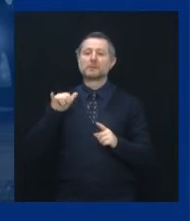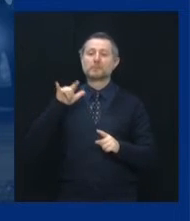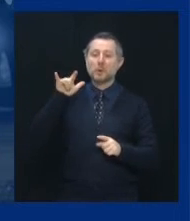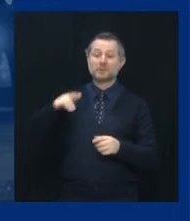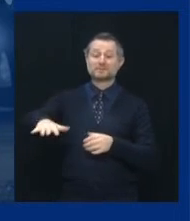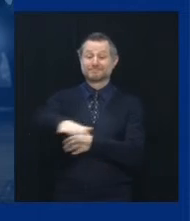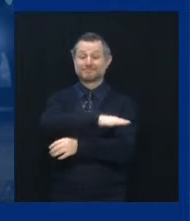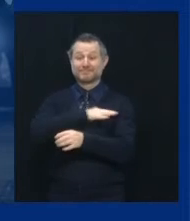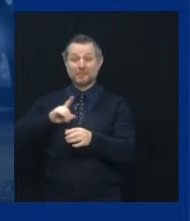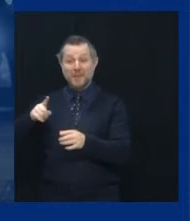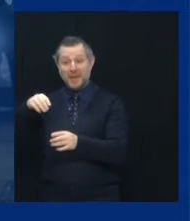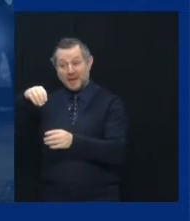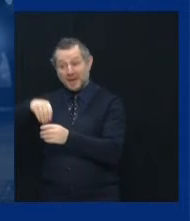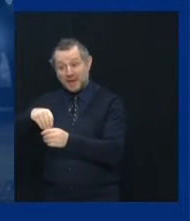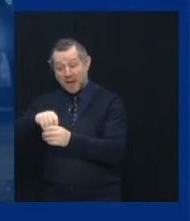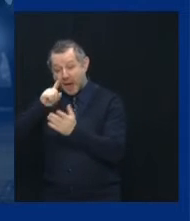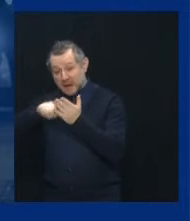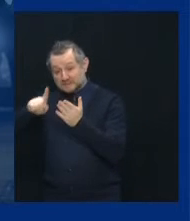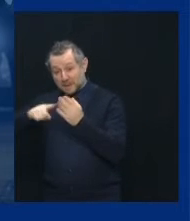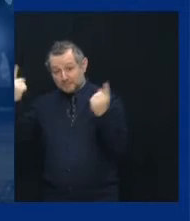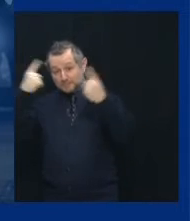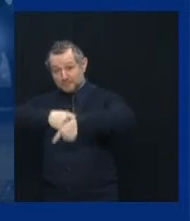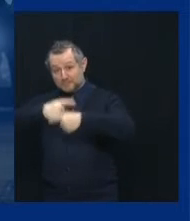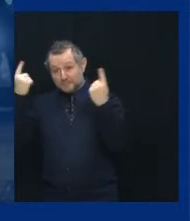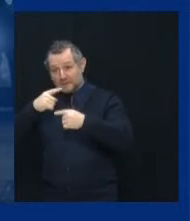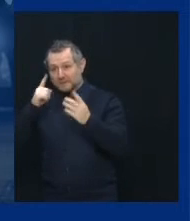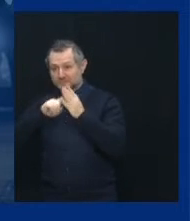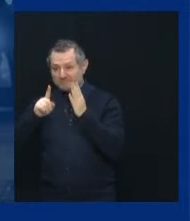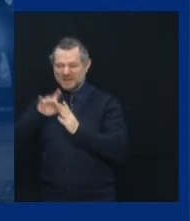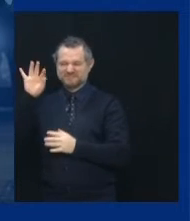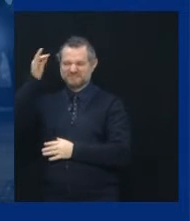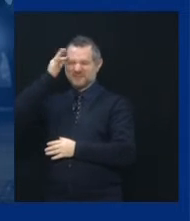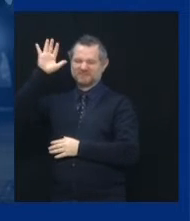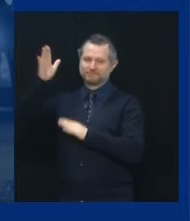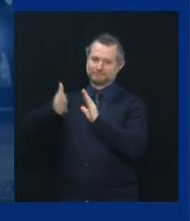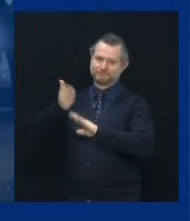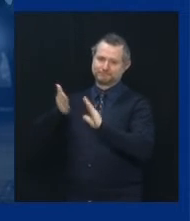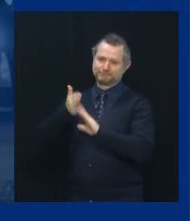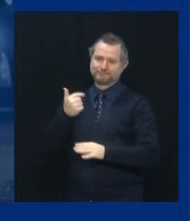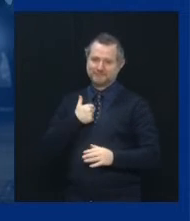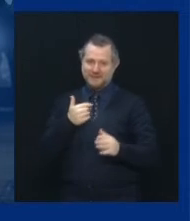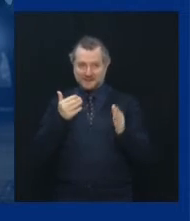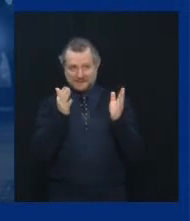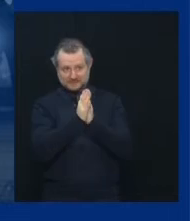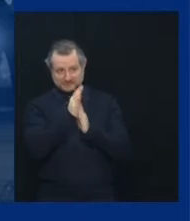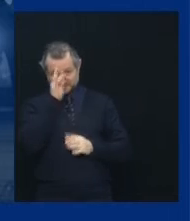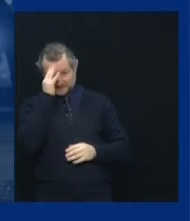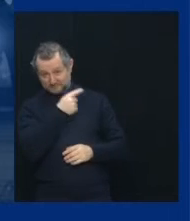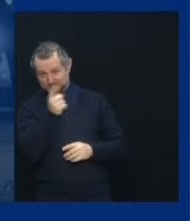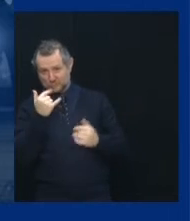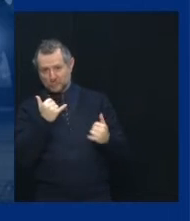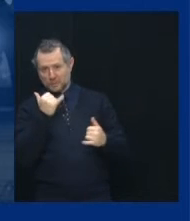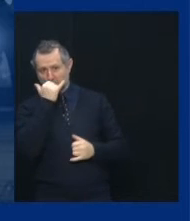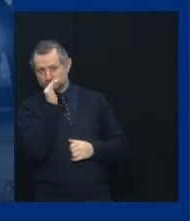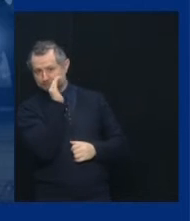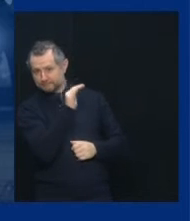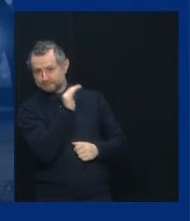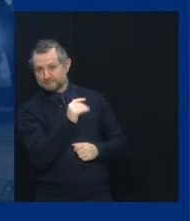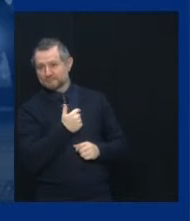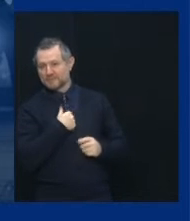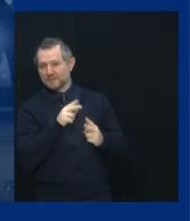and Border is all done by the federal government. I'm asking today the Customs and Border Patrol to